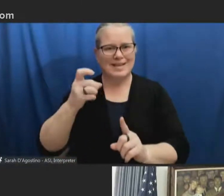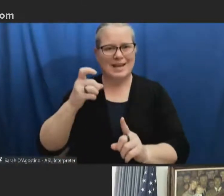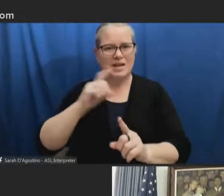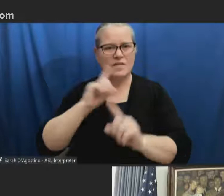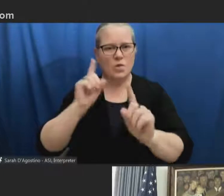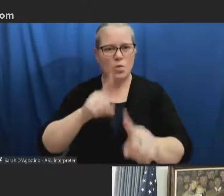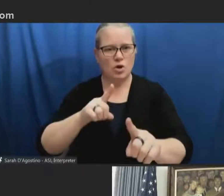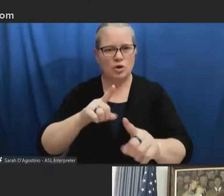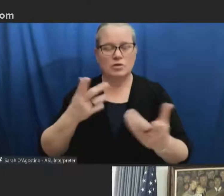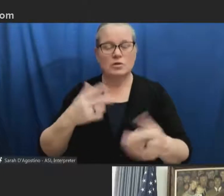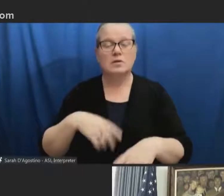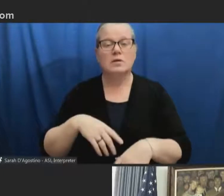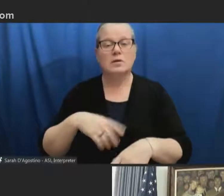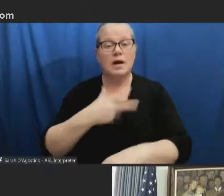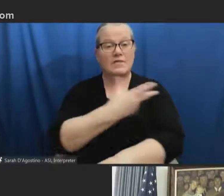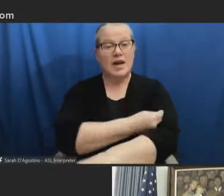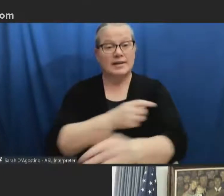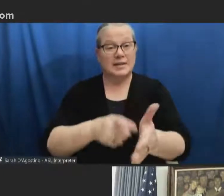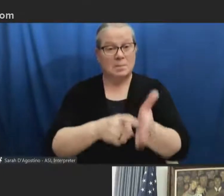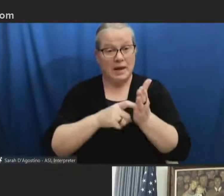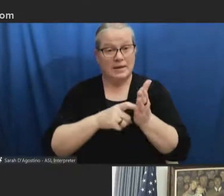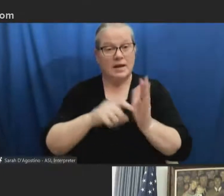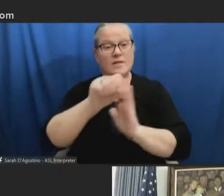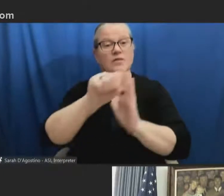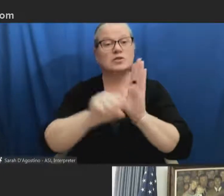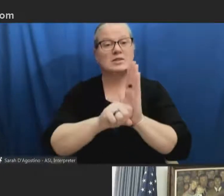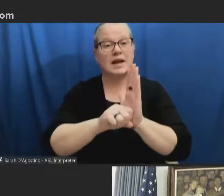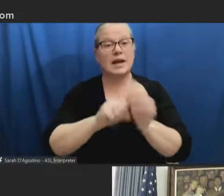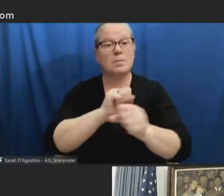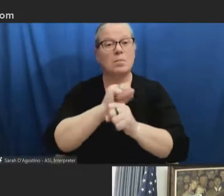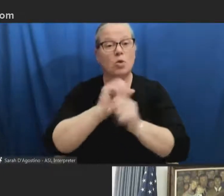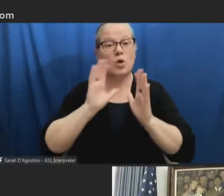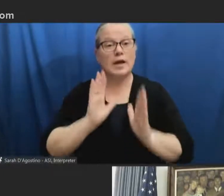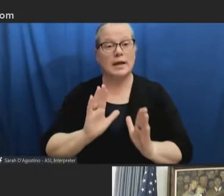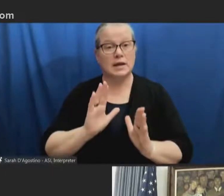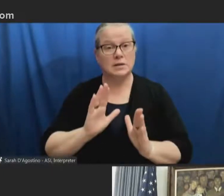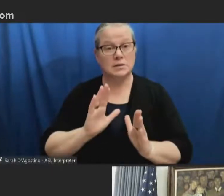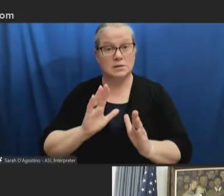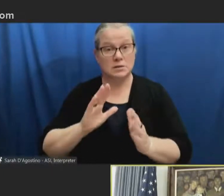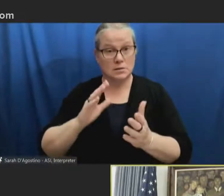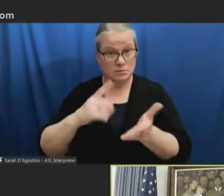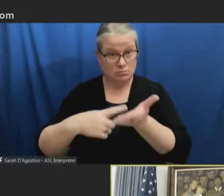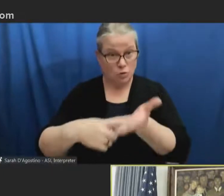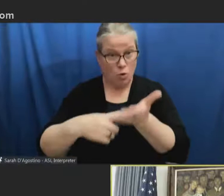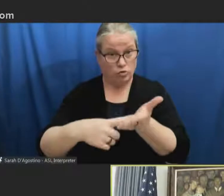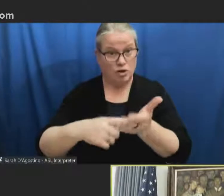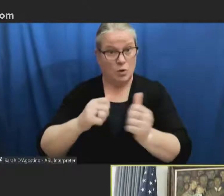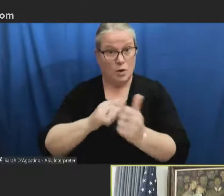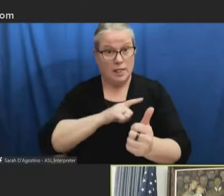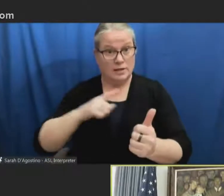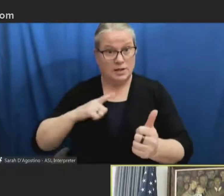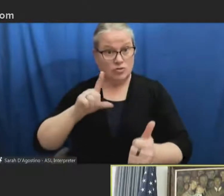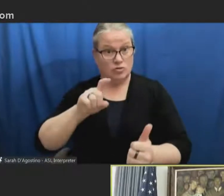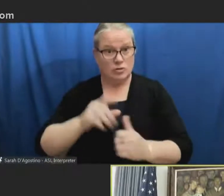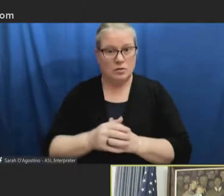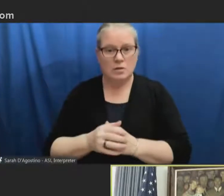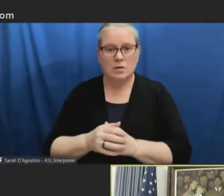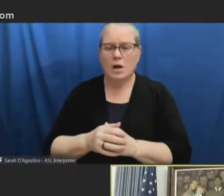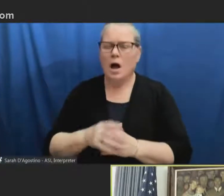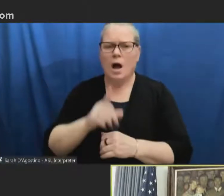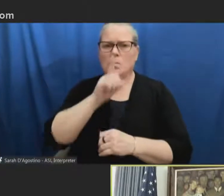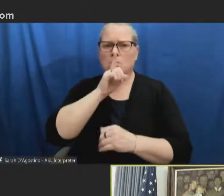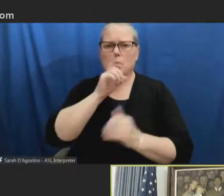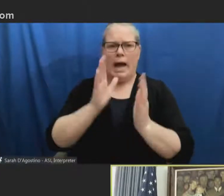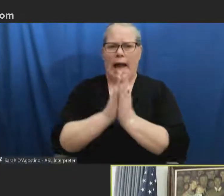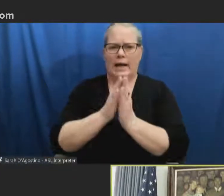state employees fit into those negotiations? We have not asked for that to be continued. So at this